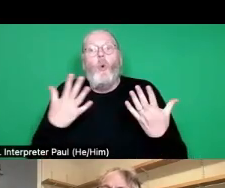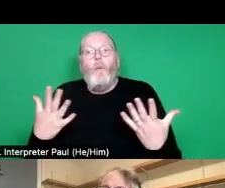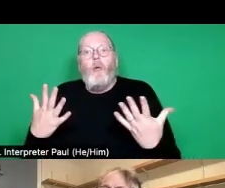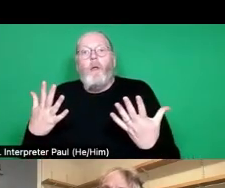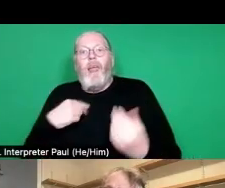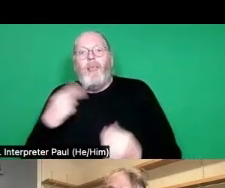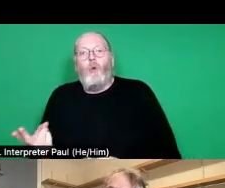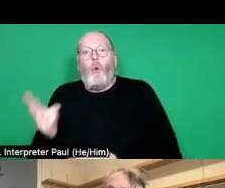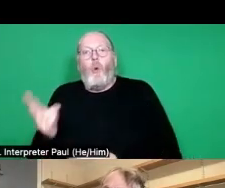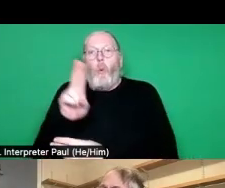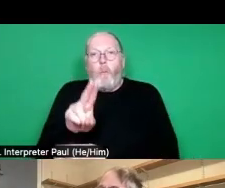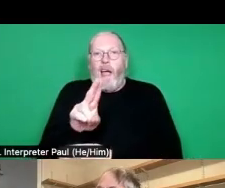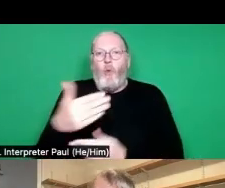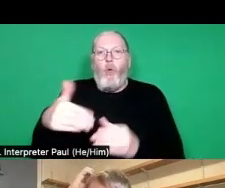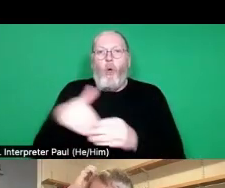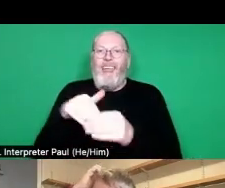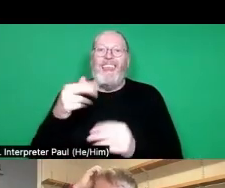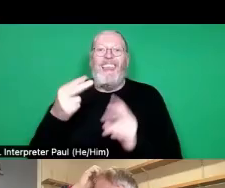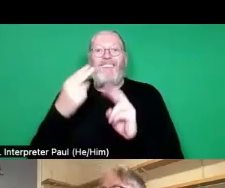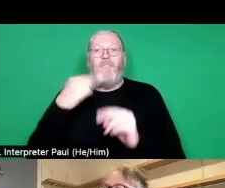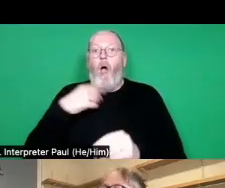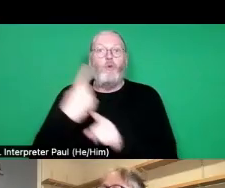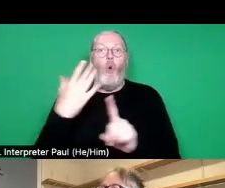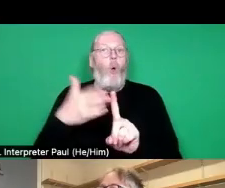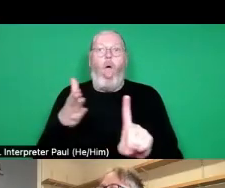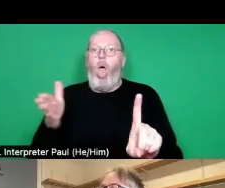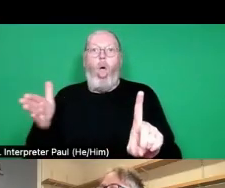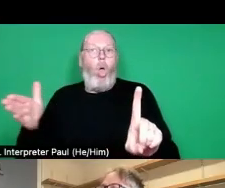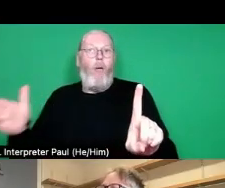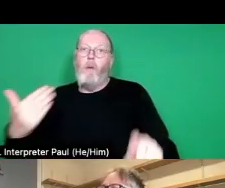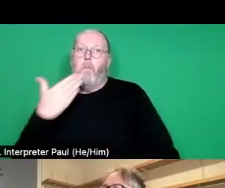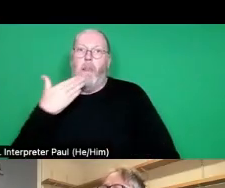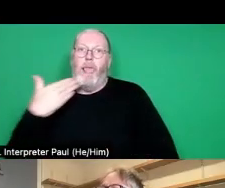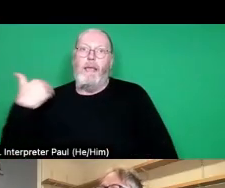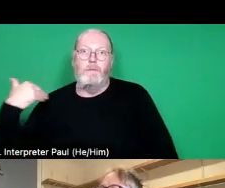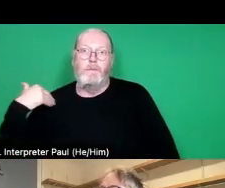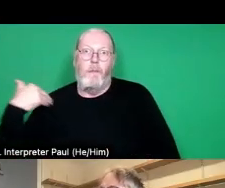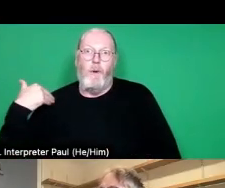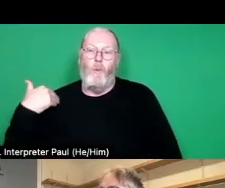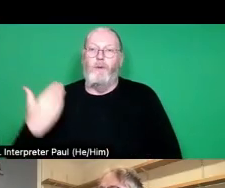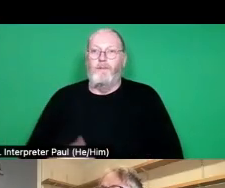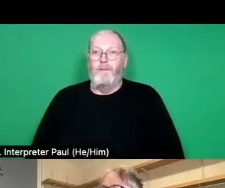please stop me if I digress too much. But I thought it was